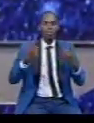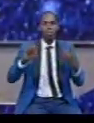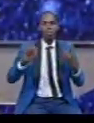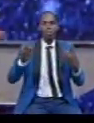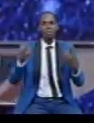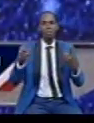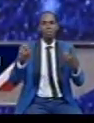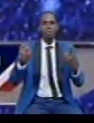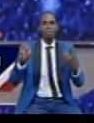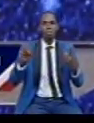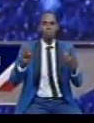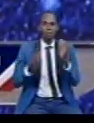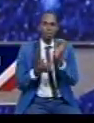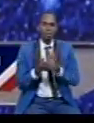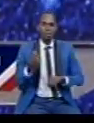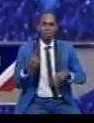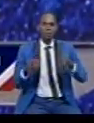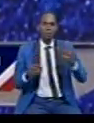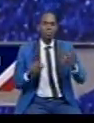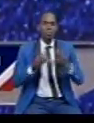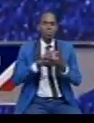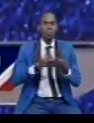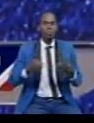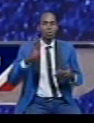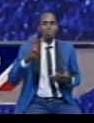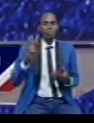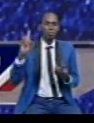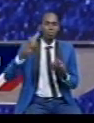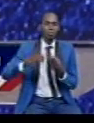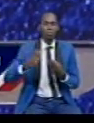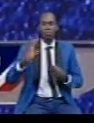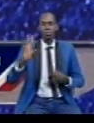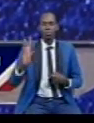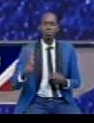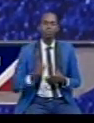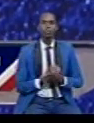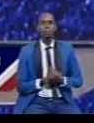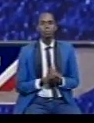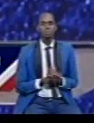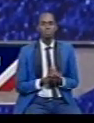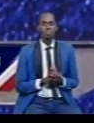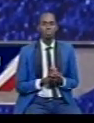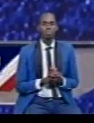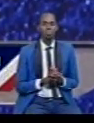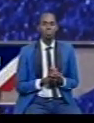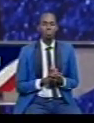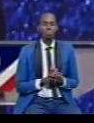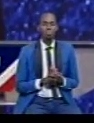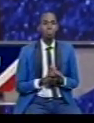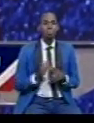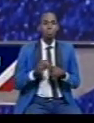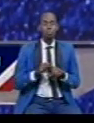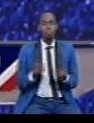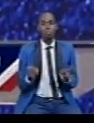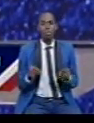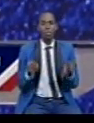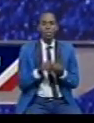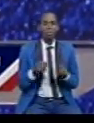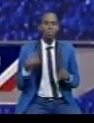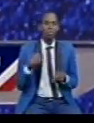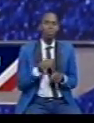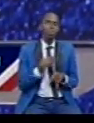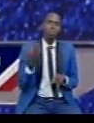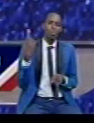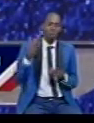verse 4. It says in 1 Thessalonians chapter 2, reading from verse 4, but as we were